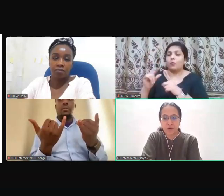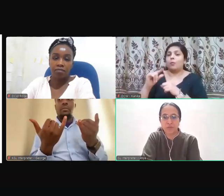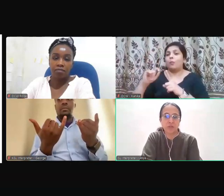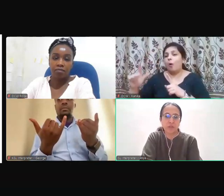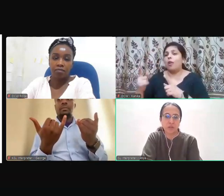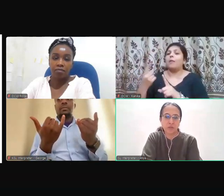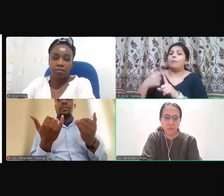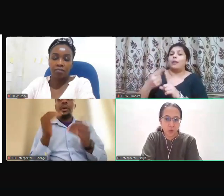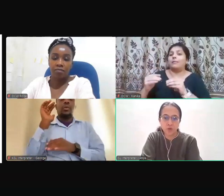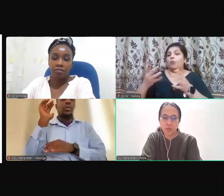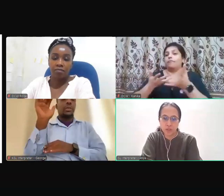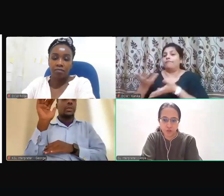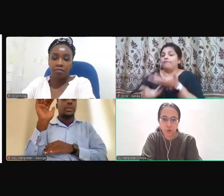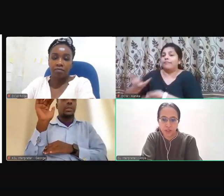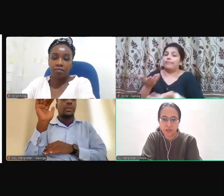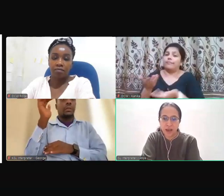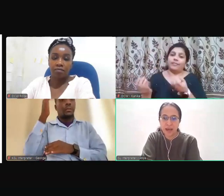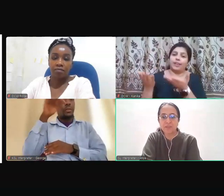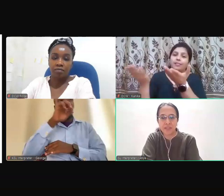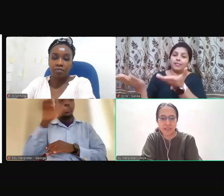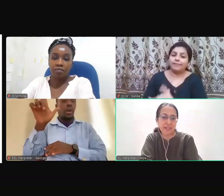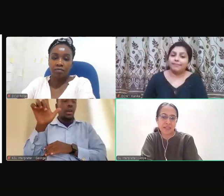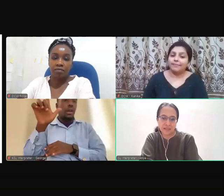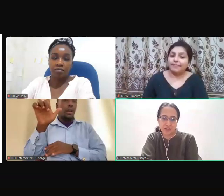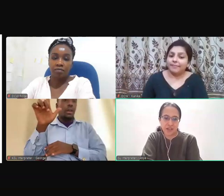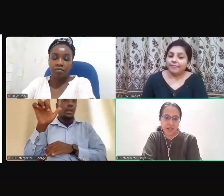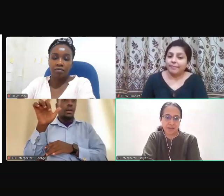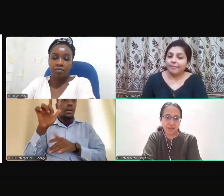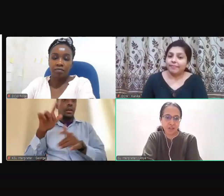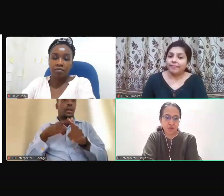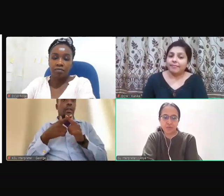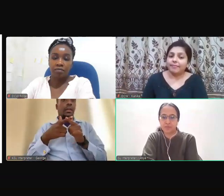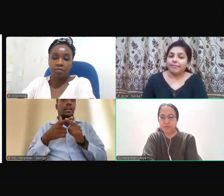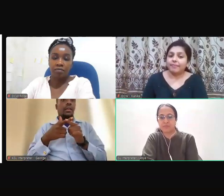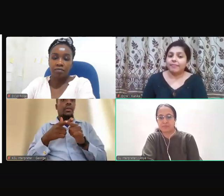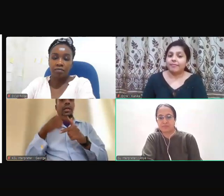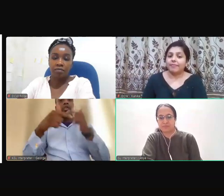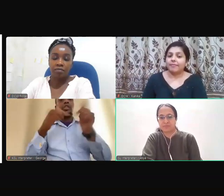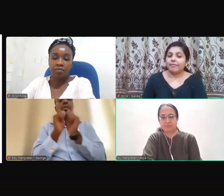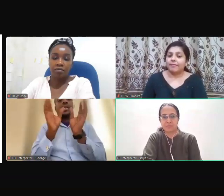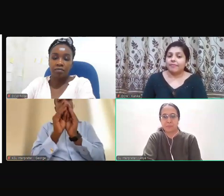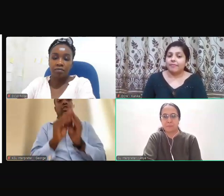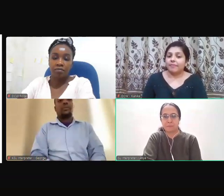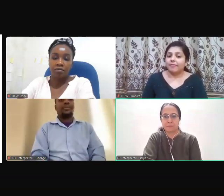request for the poll to be shown here, and then we can take the session ahead. Thank you.